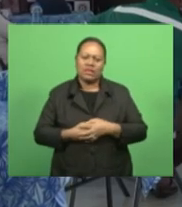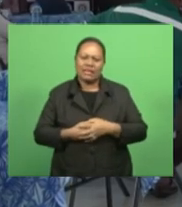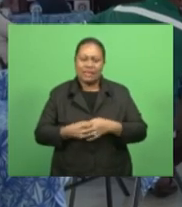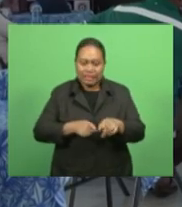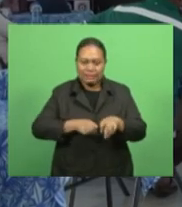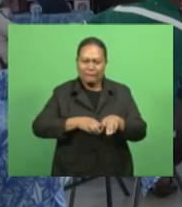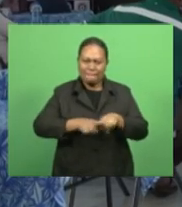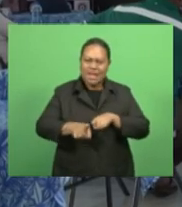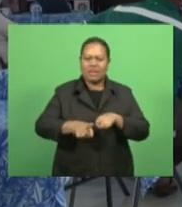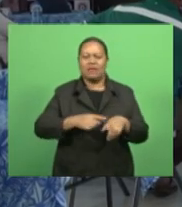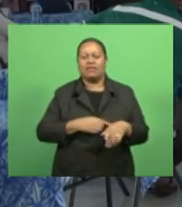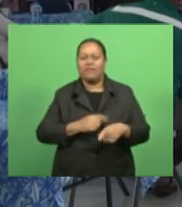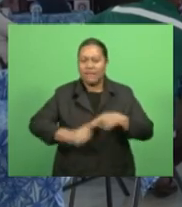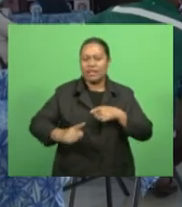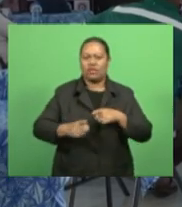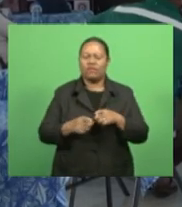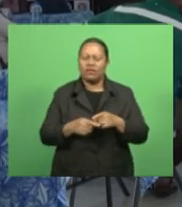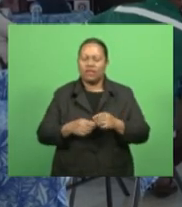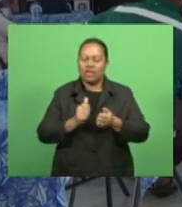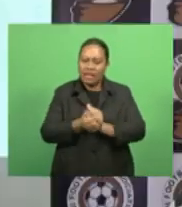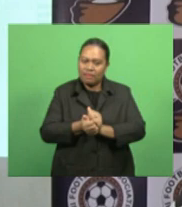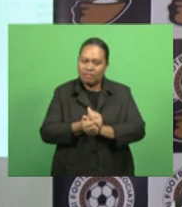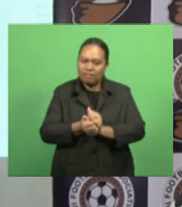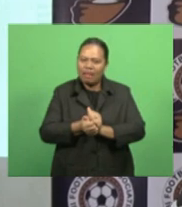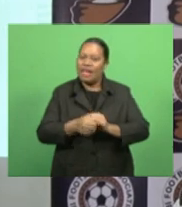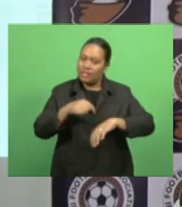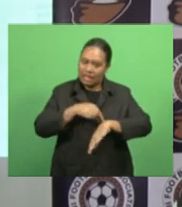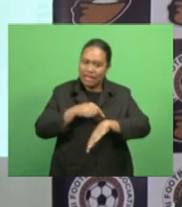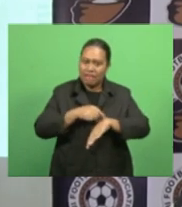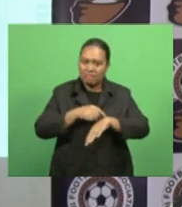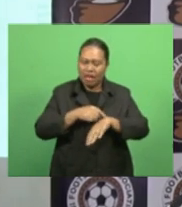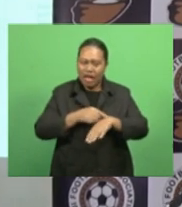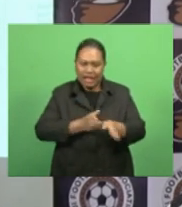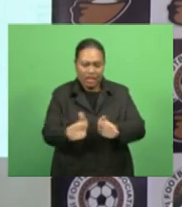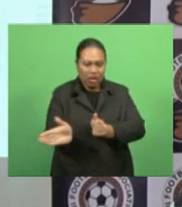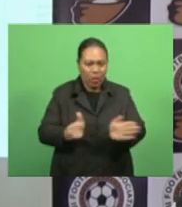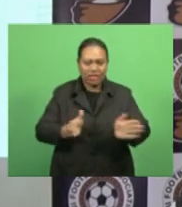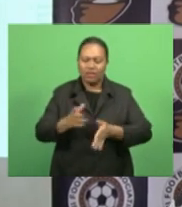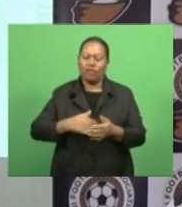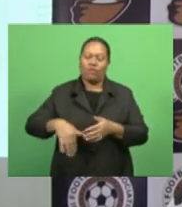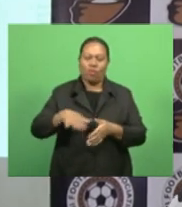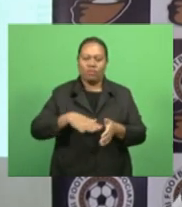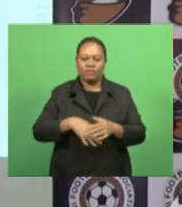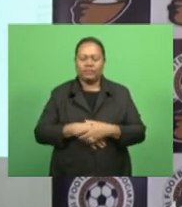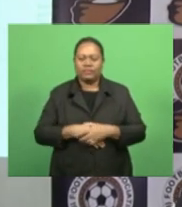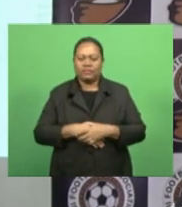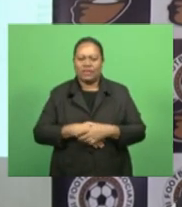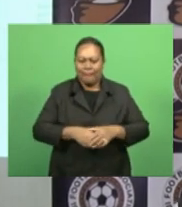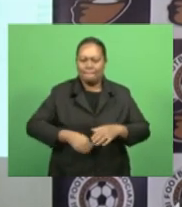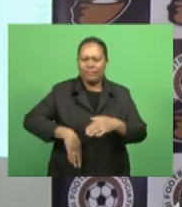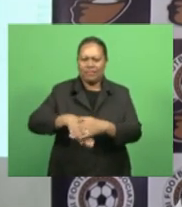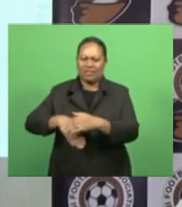game. It's about the speed and timing and direction of passes, and it's